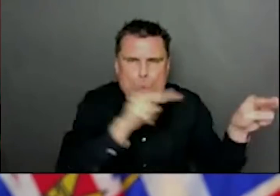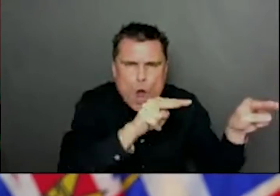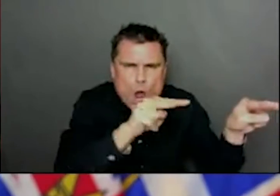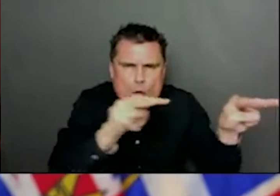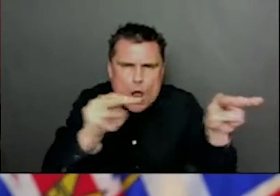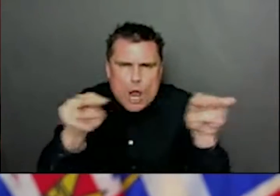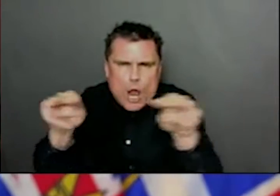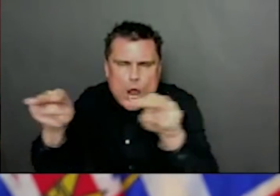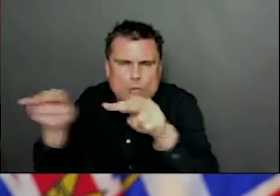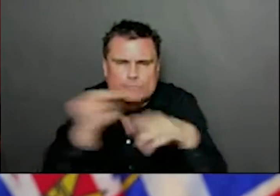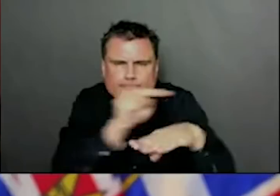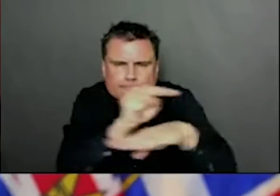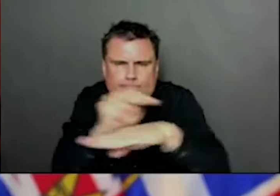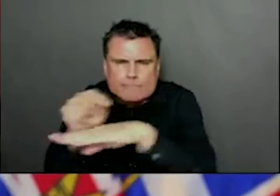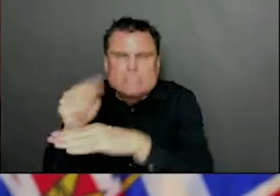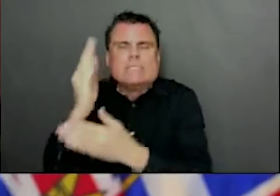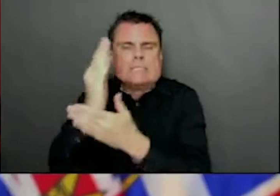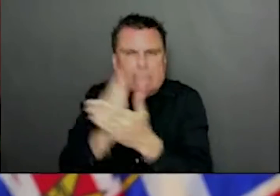monitoring. And